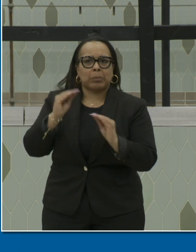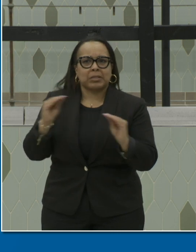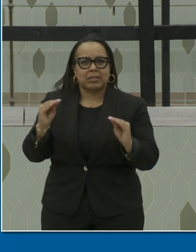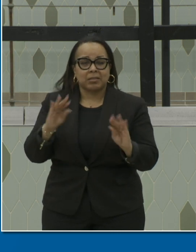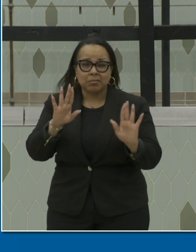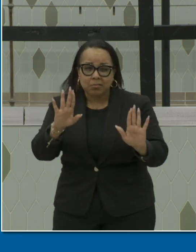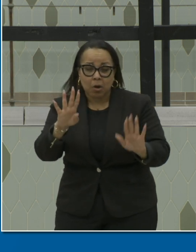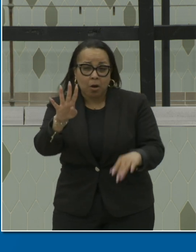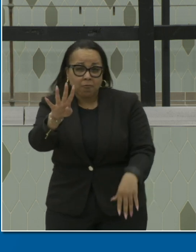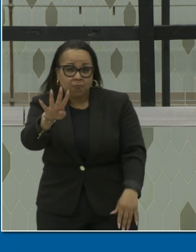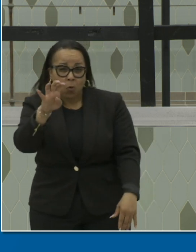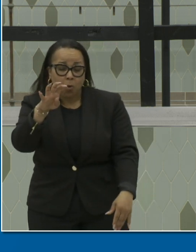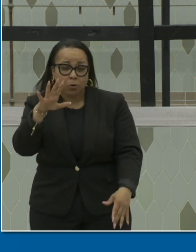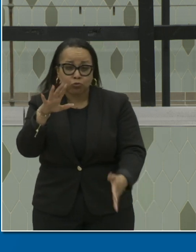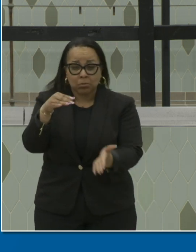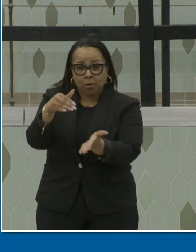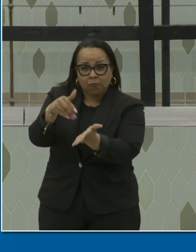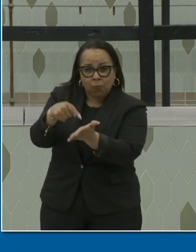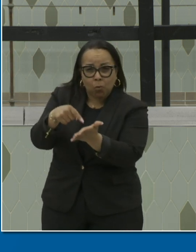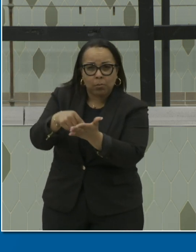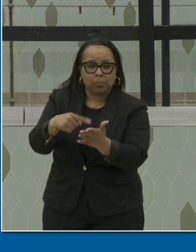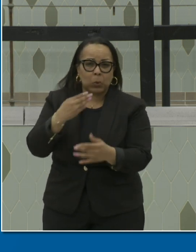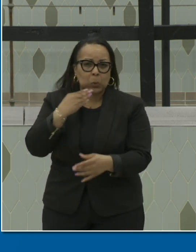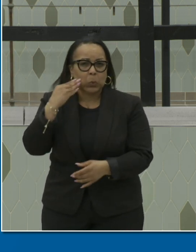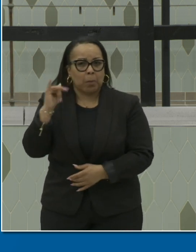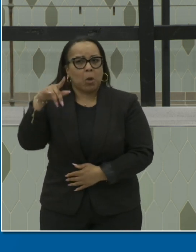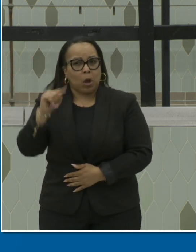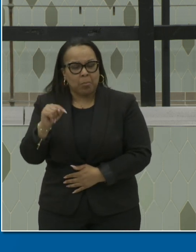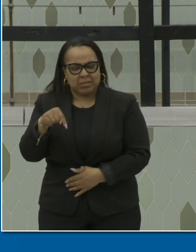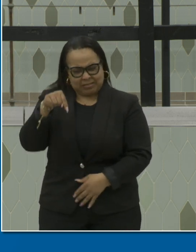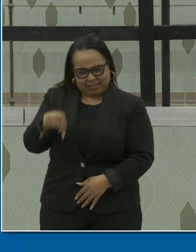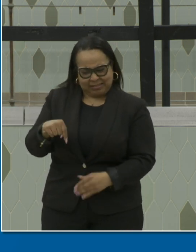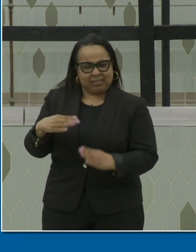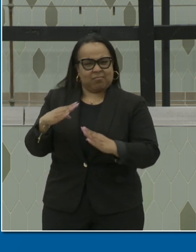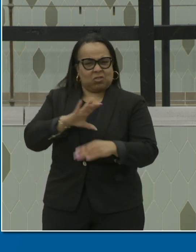400 affordable apartments in the heart of